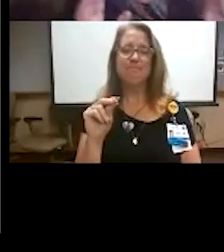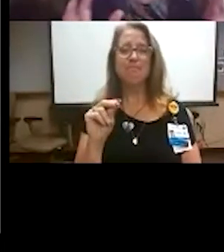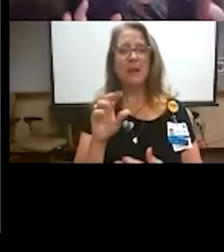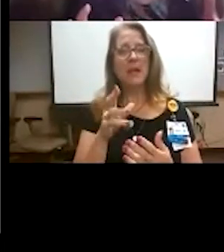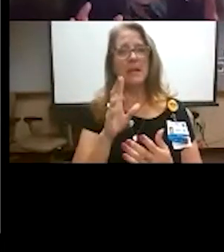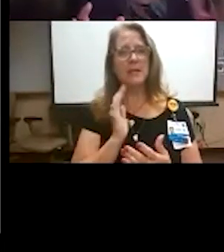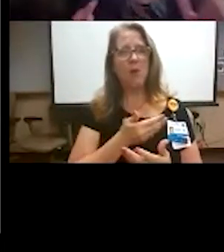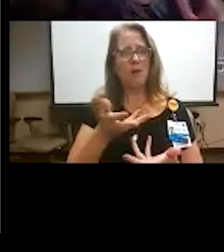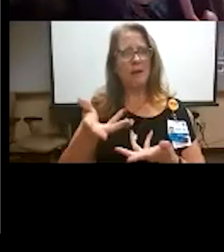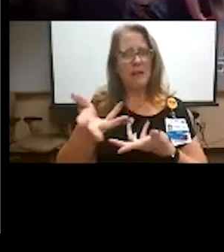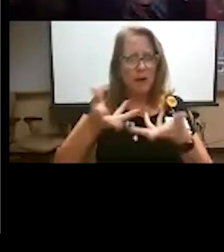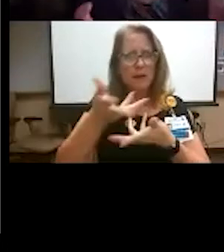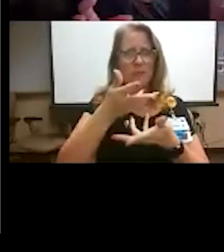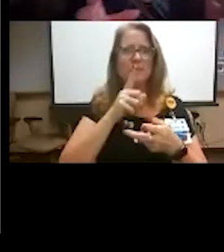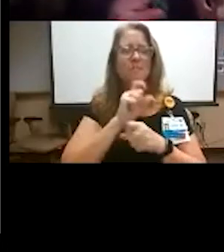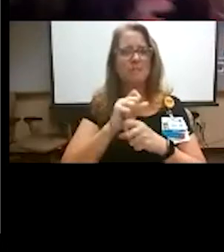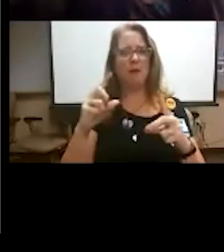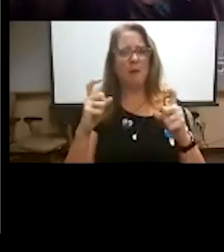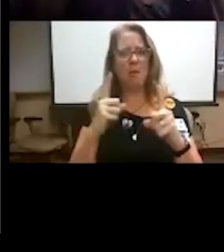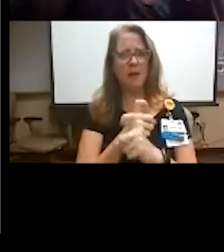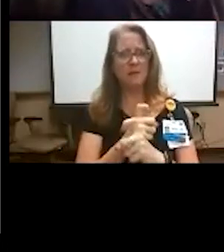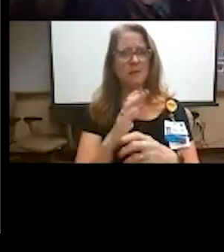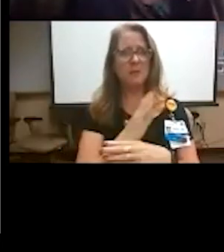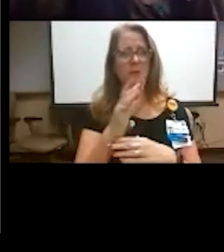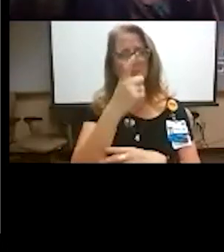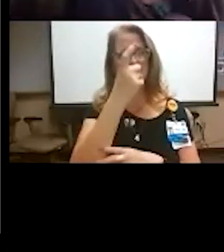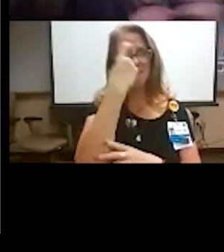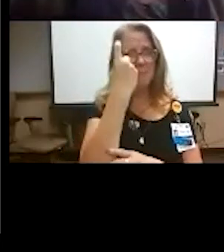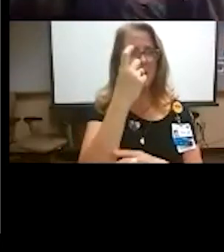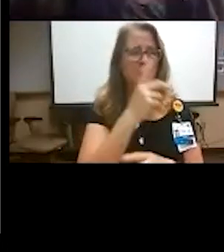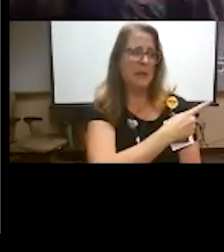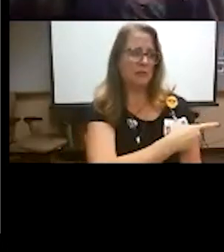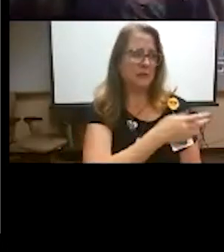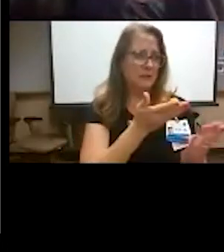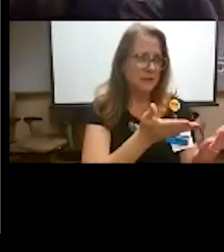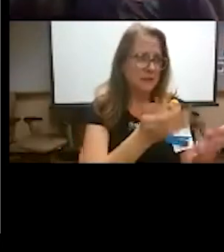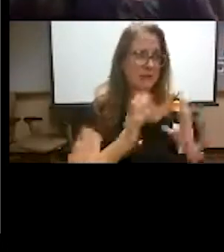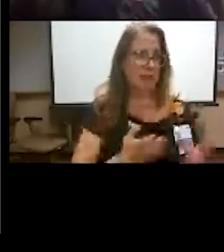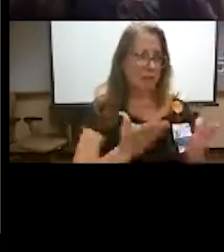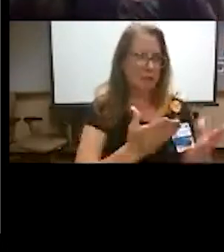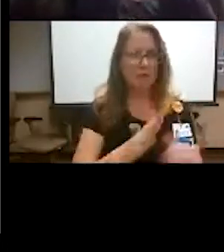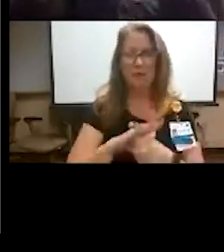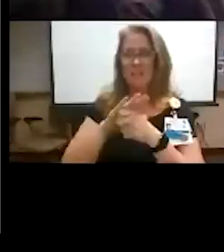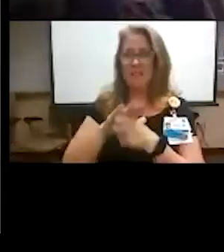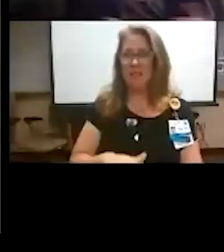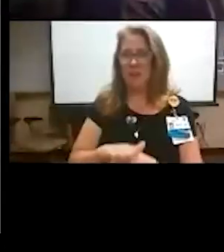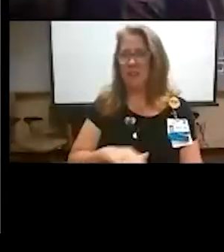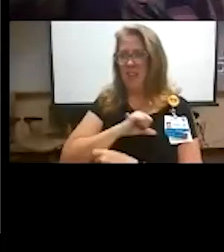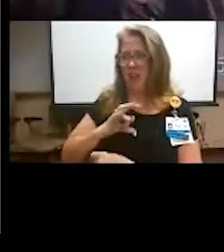are really complex between traumatized clients, stressed staff, pressured